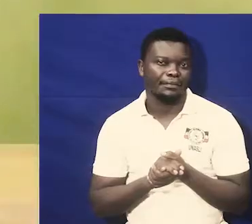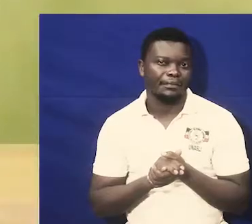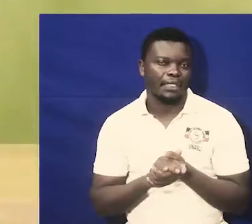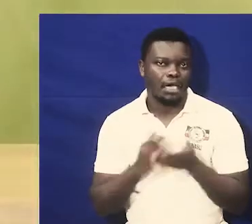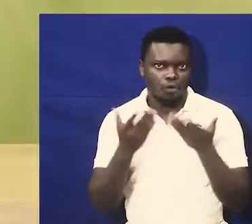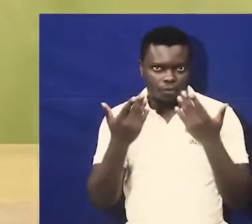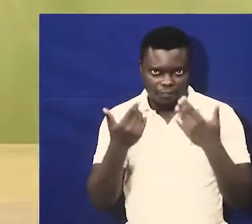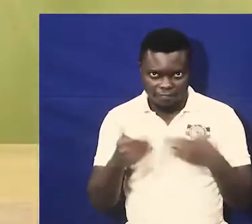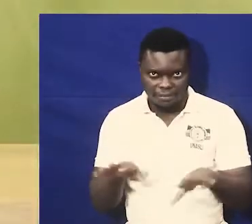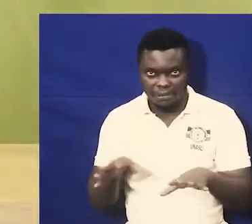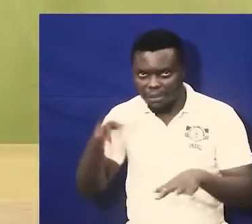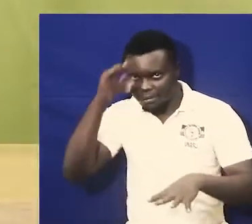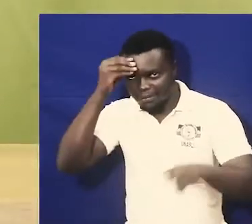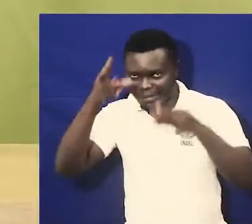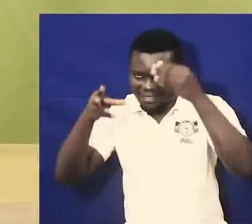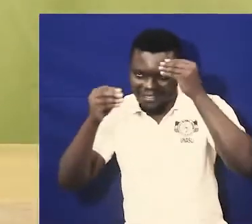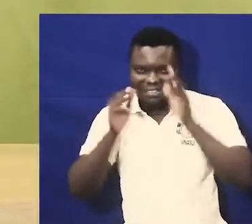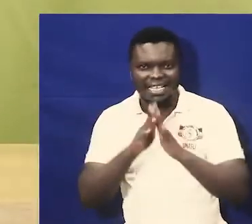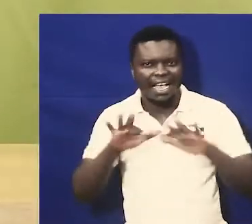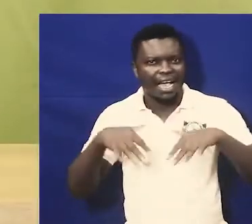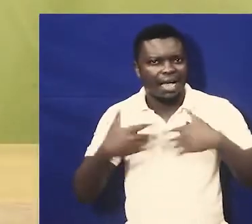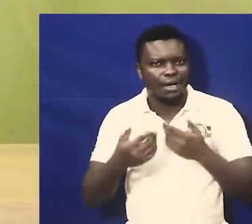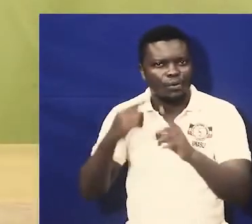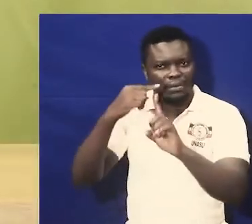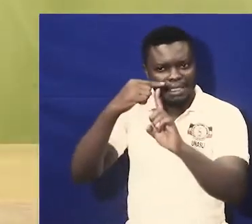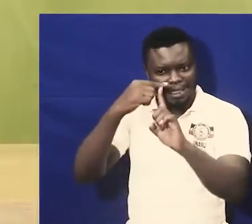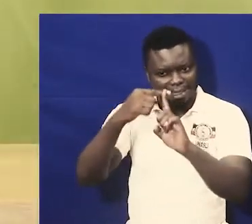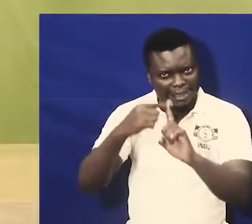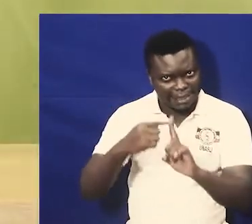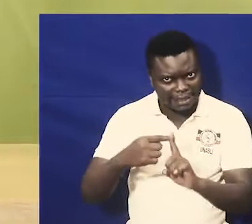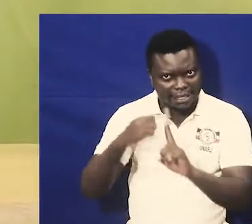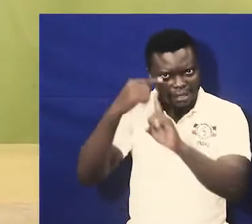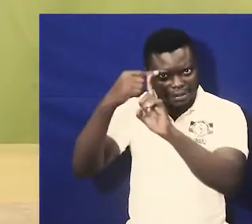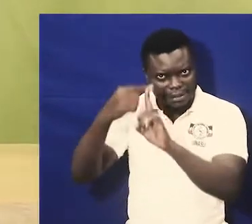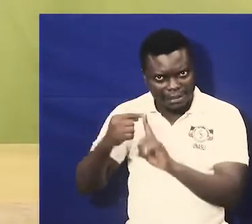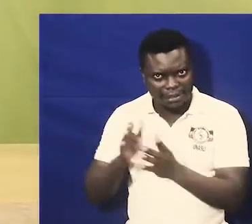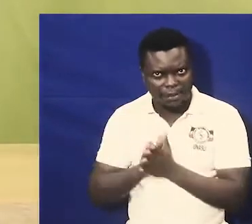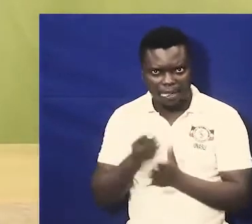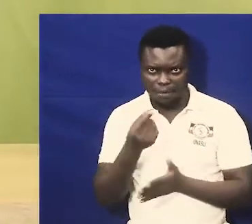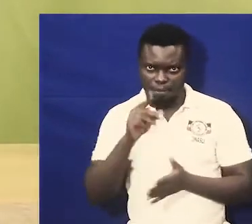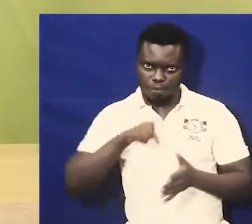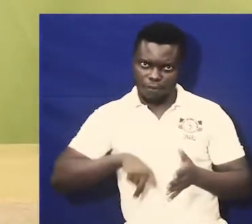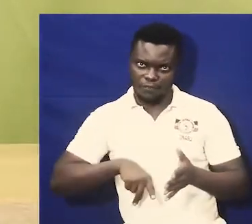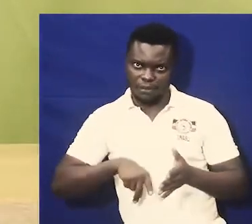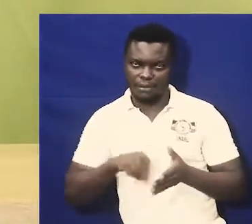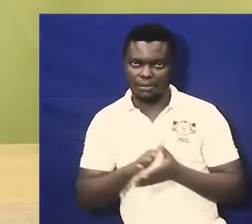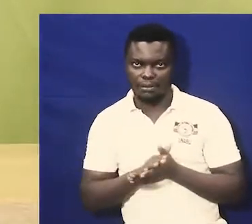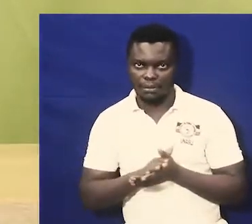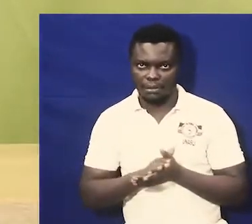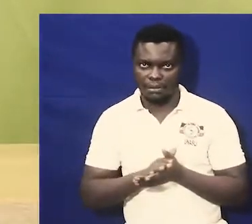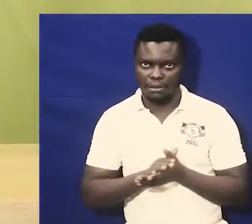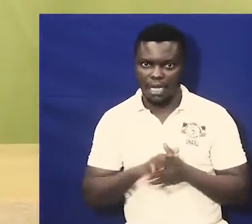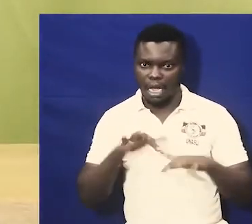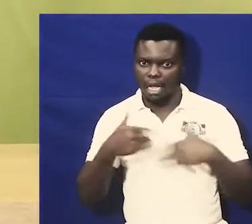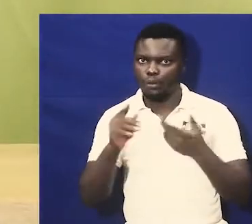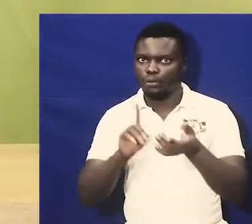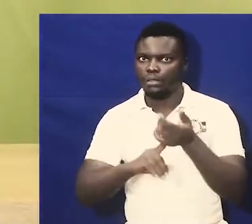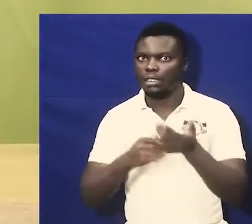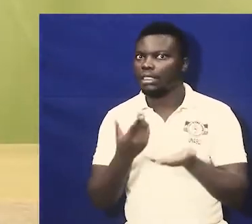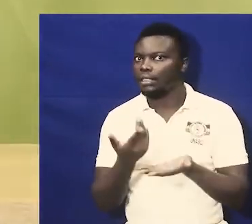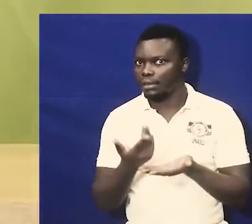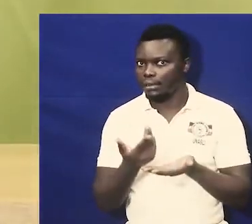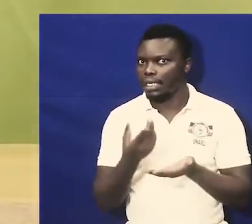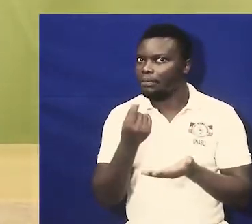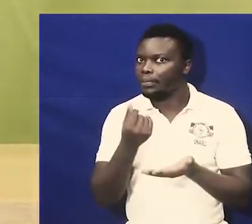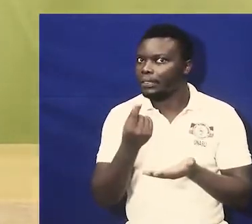And we have also learned how to calculate the profit in a business